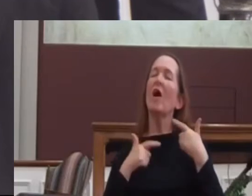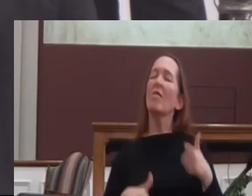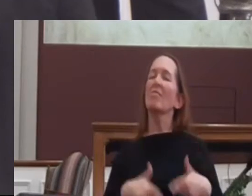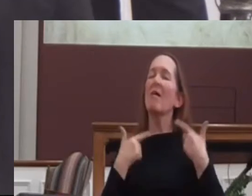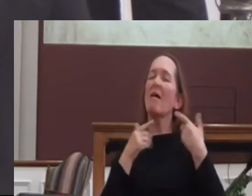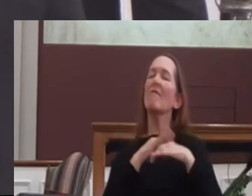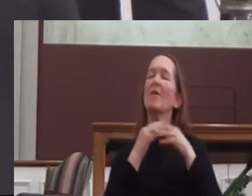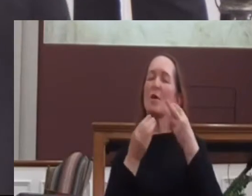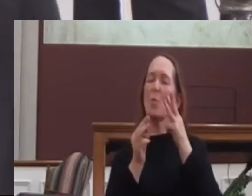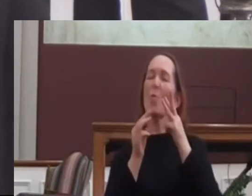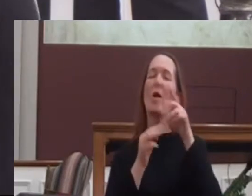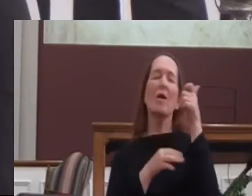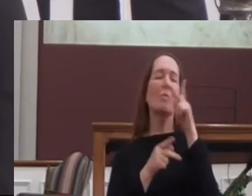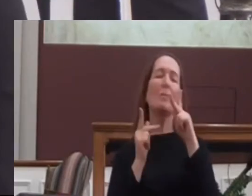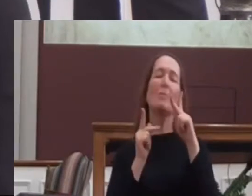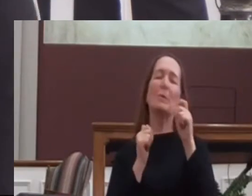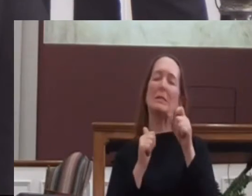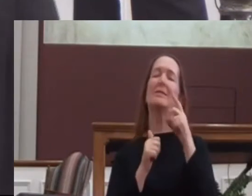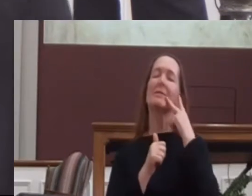Let us live it out